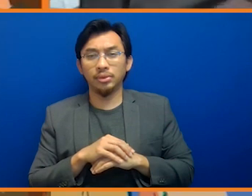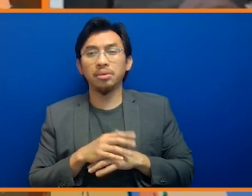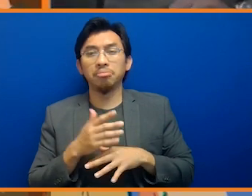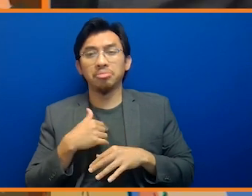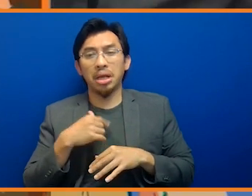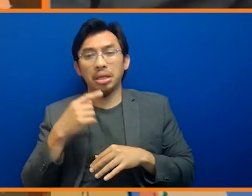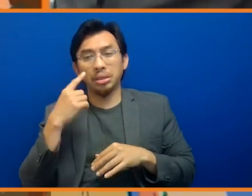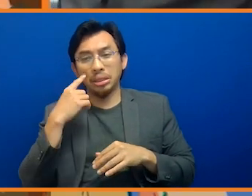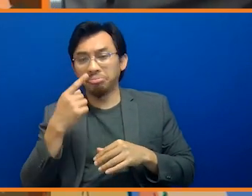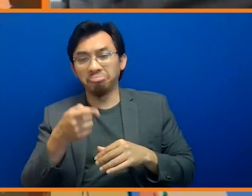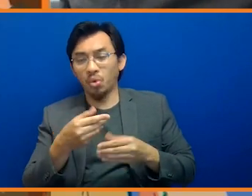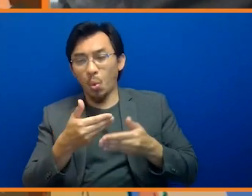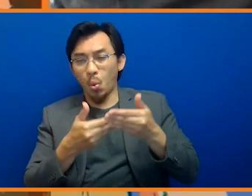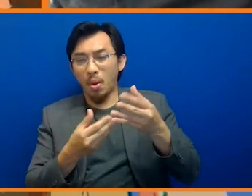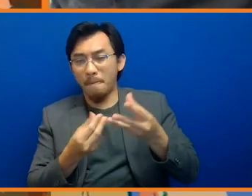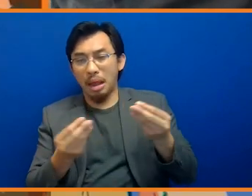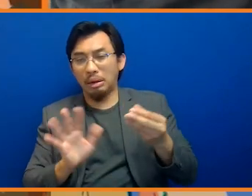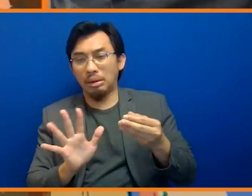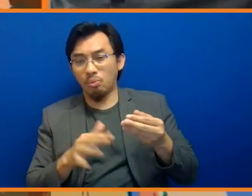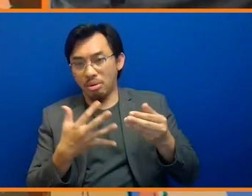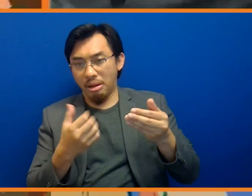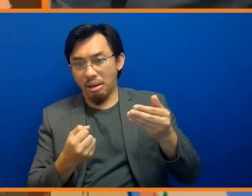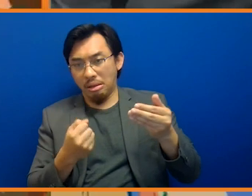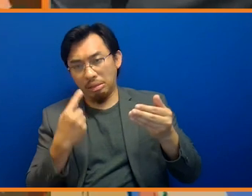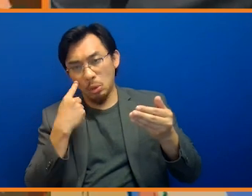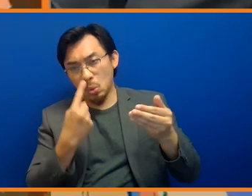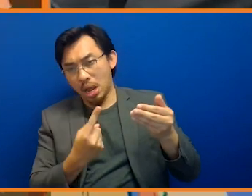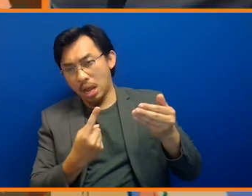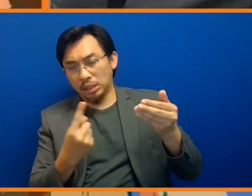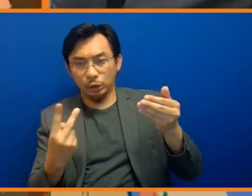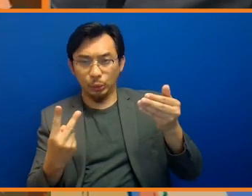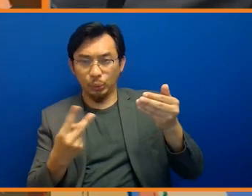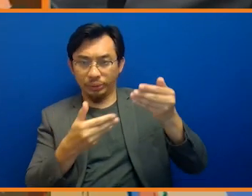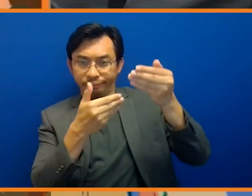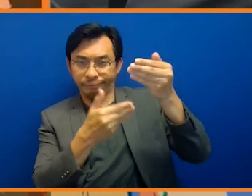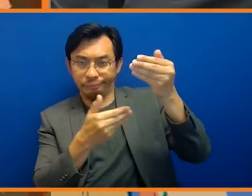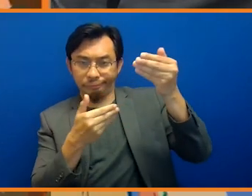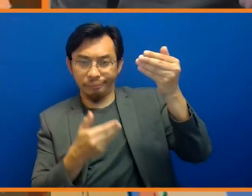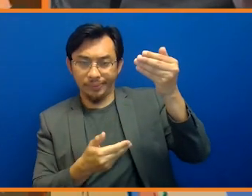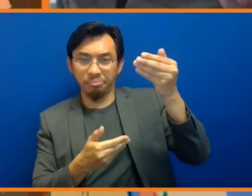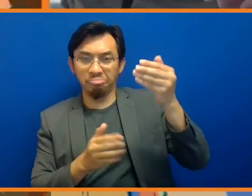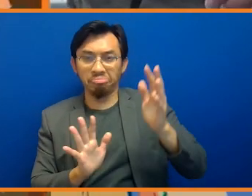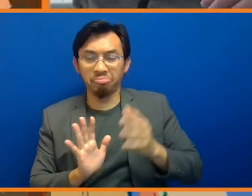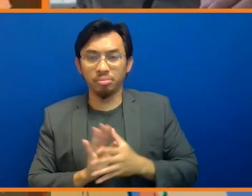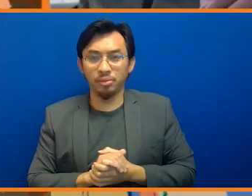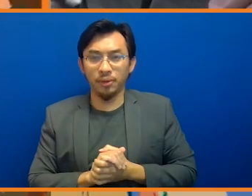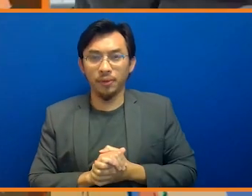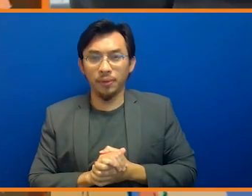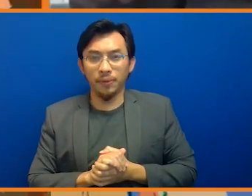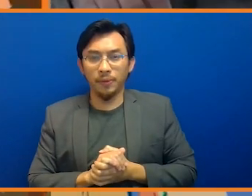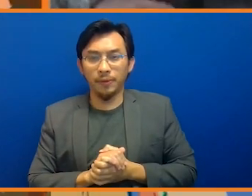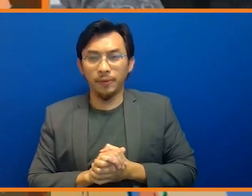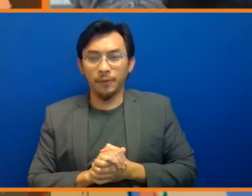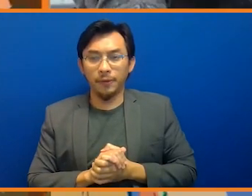Okay, okay, okay. I think not so much slide. I think one or two slide.